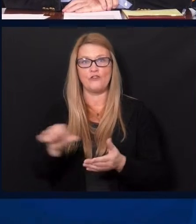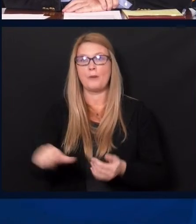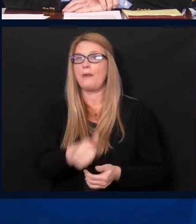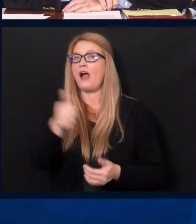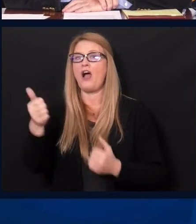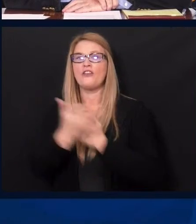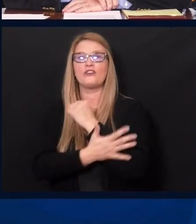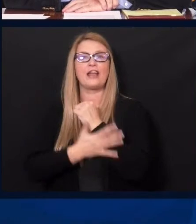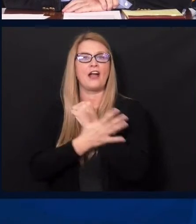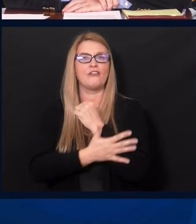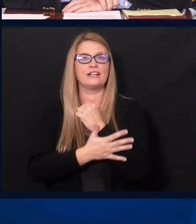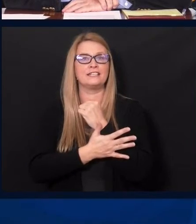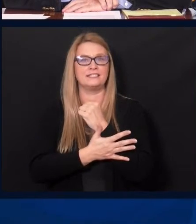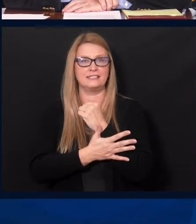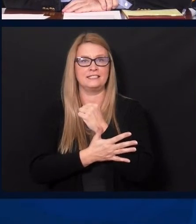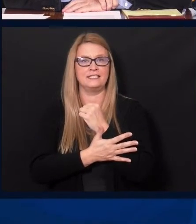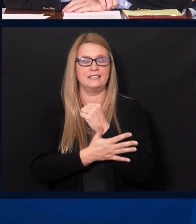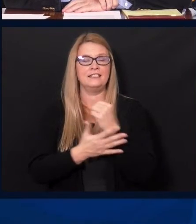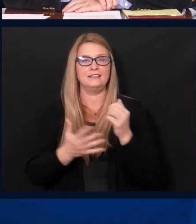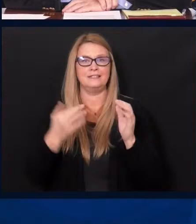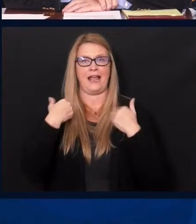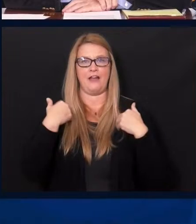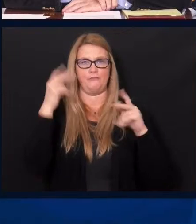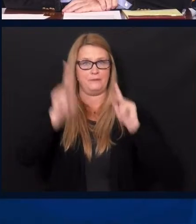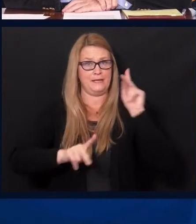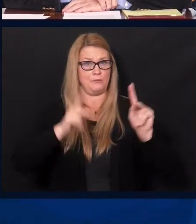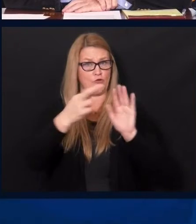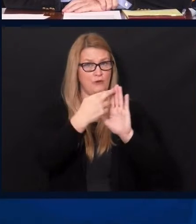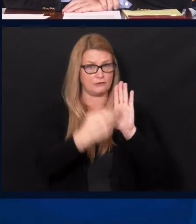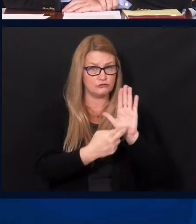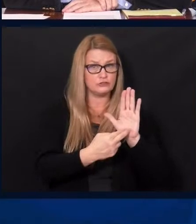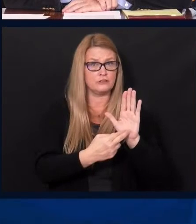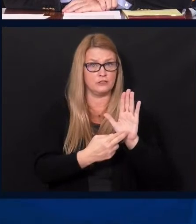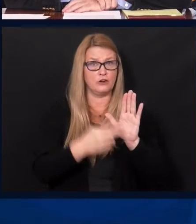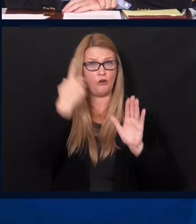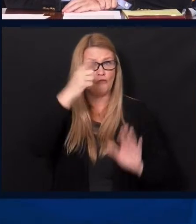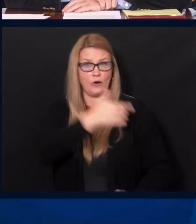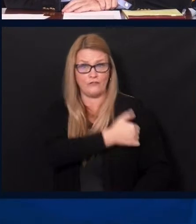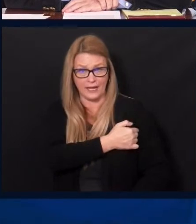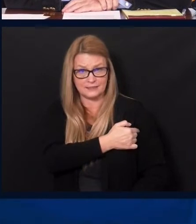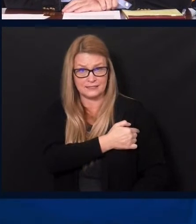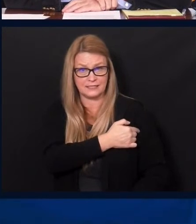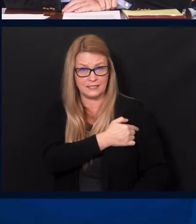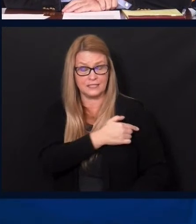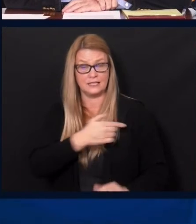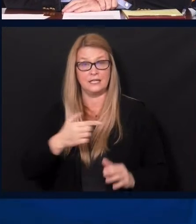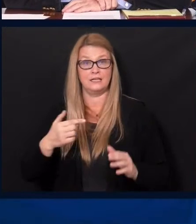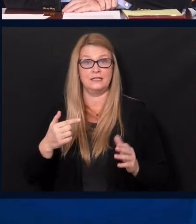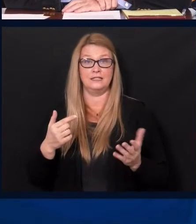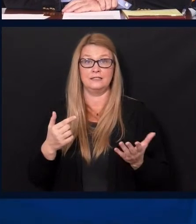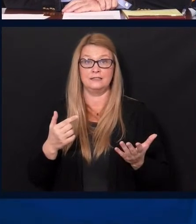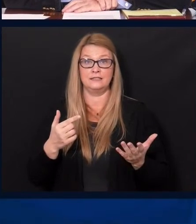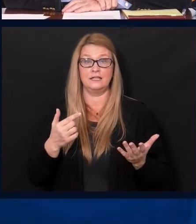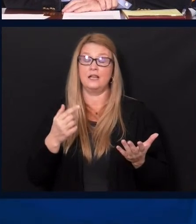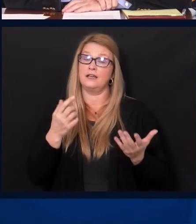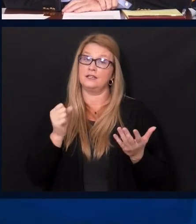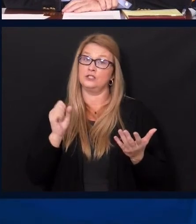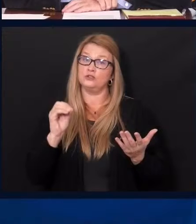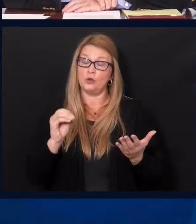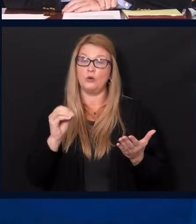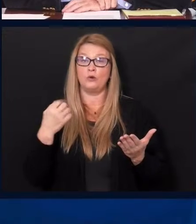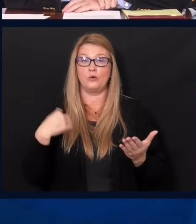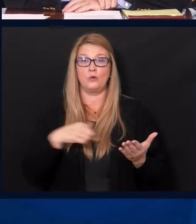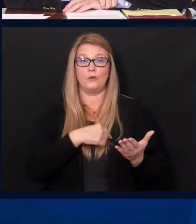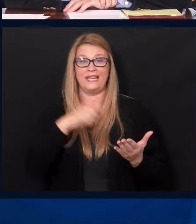to get people that are, you know, pre-registered. Now, these counties are broadened, and that's not good, but we